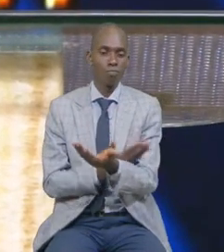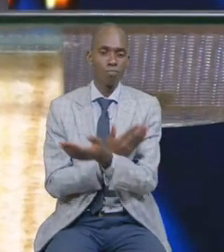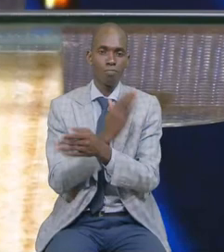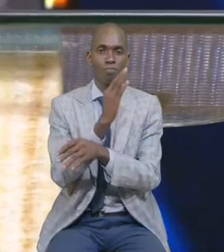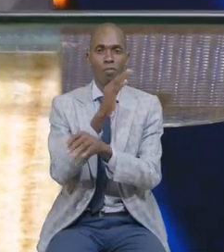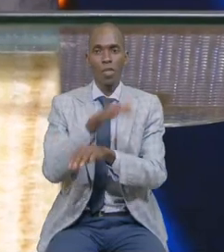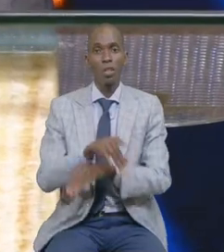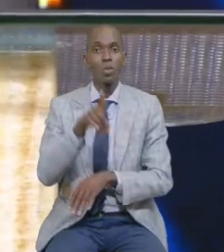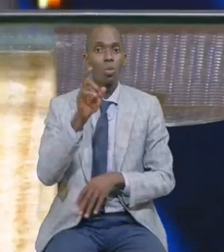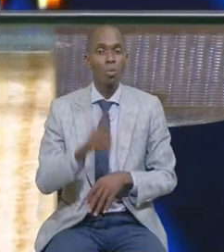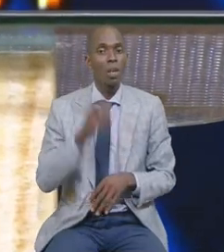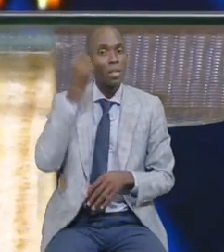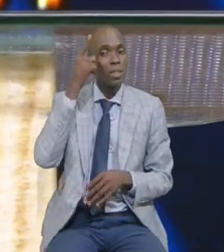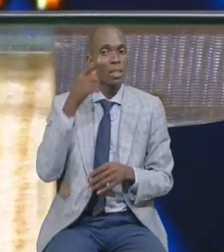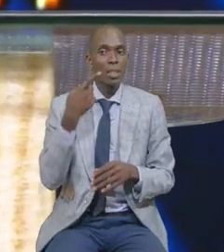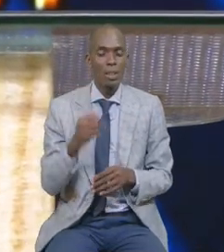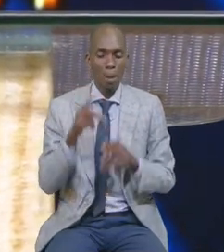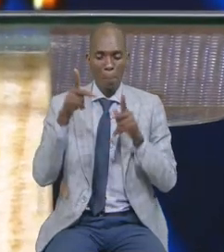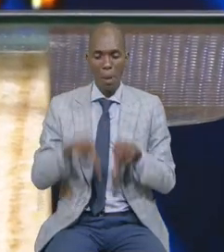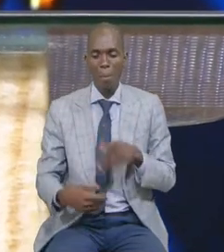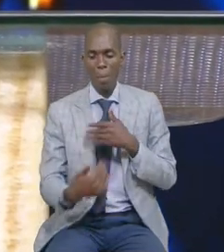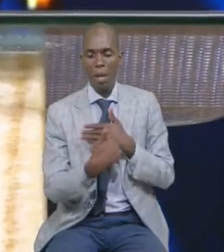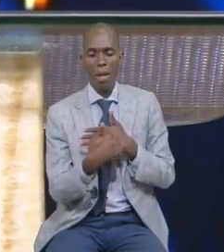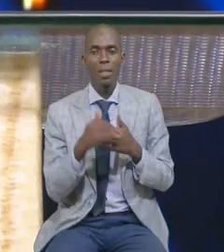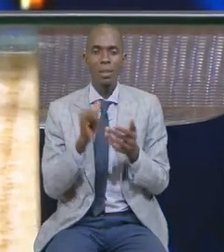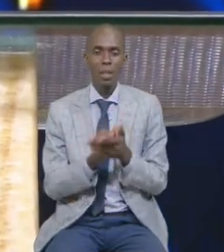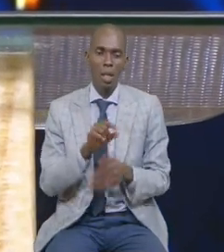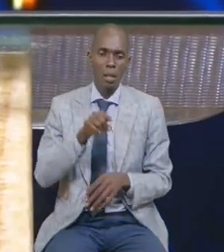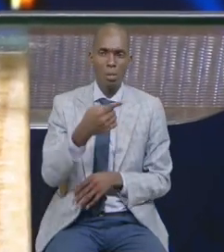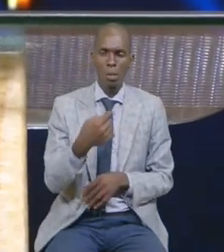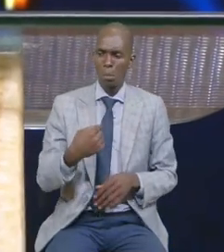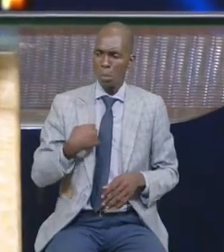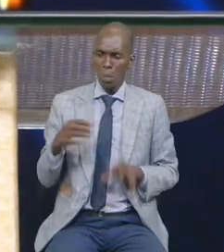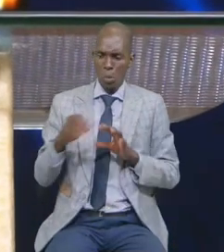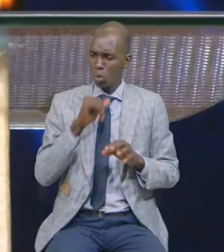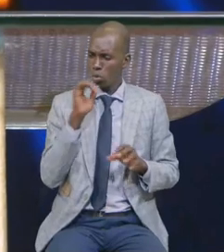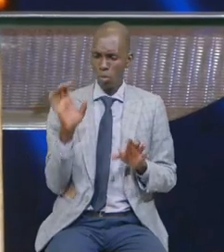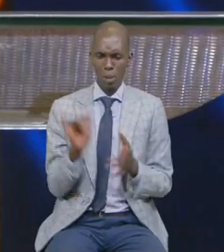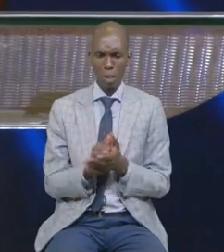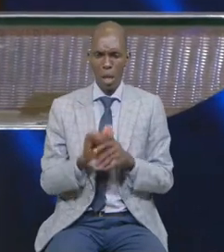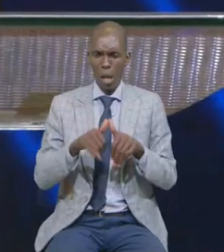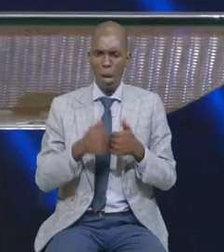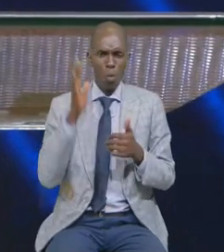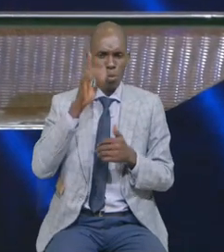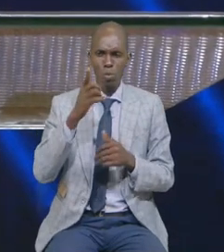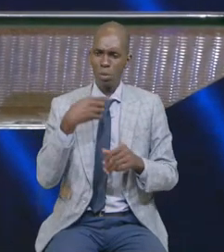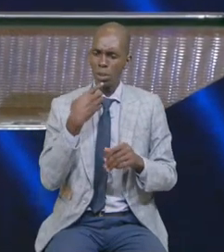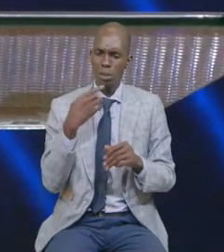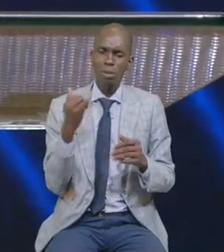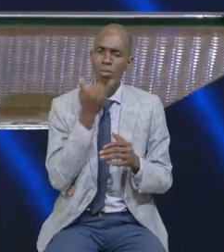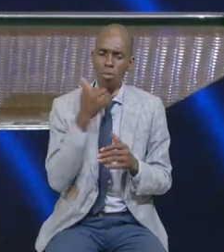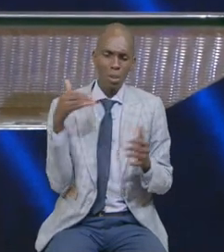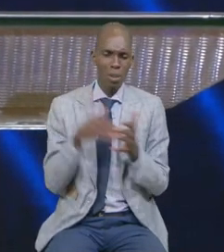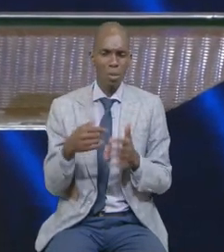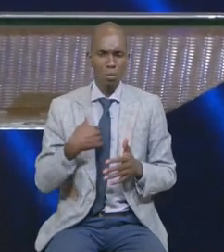should understand the person behind that accusation. I didn't do that. How could they say that about me? Check